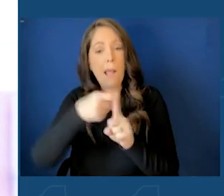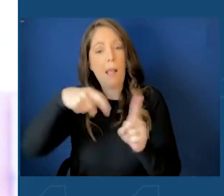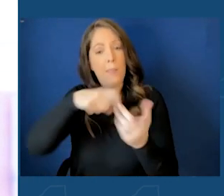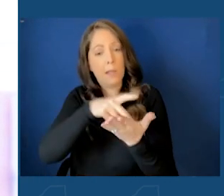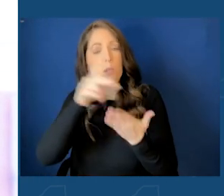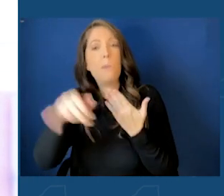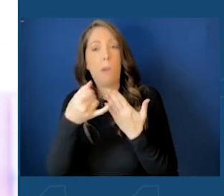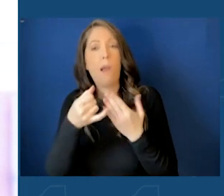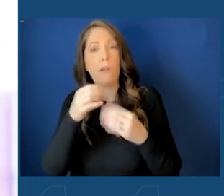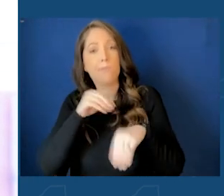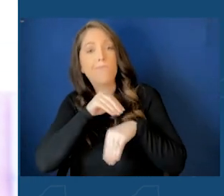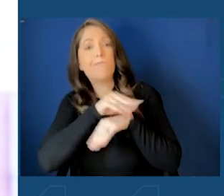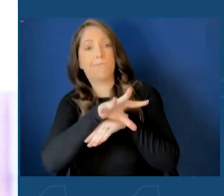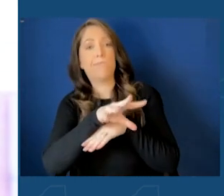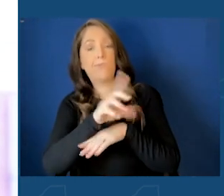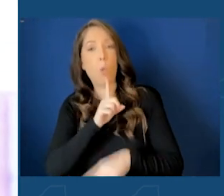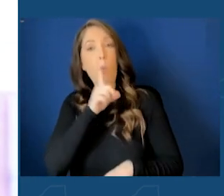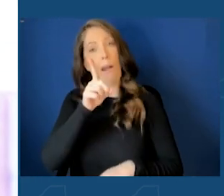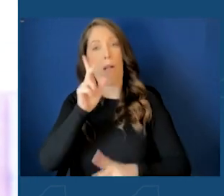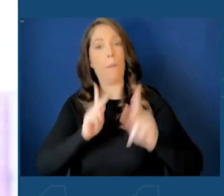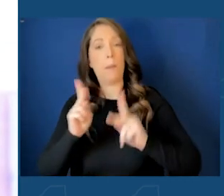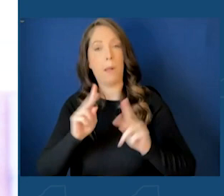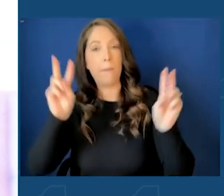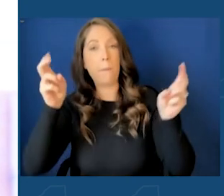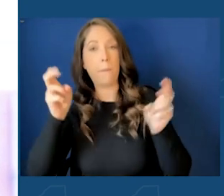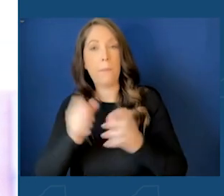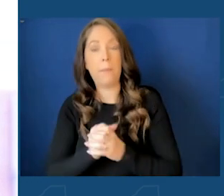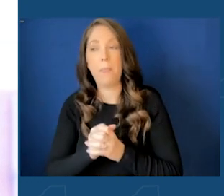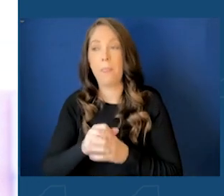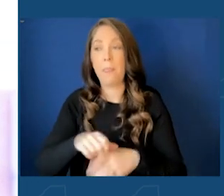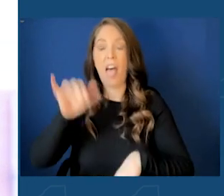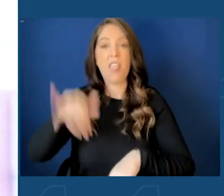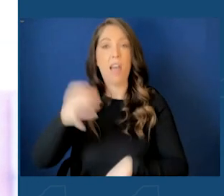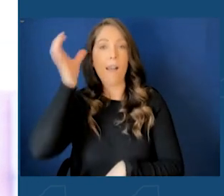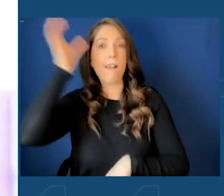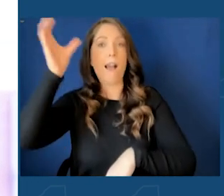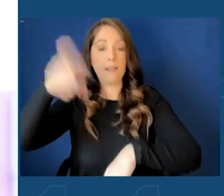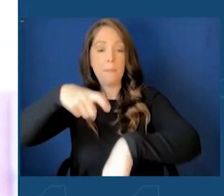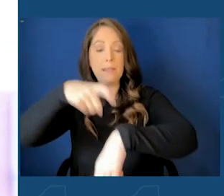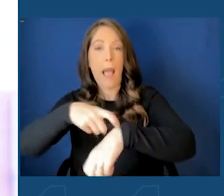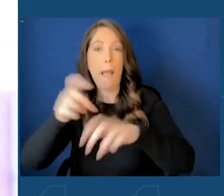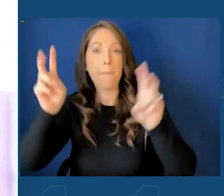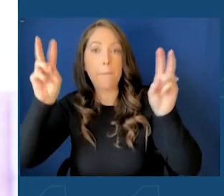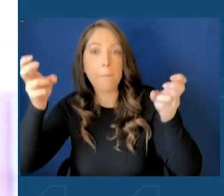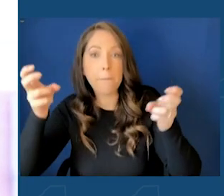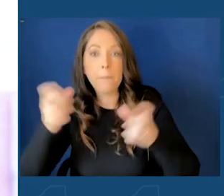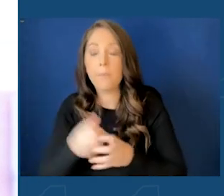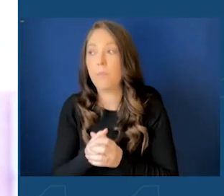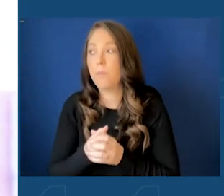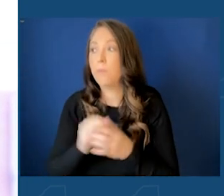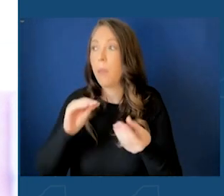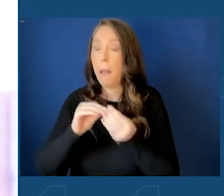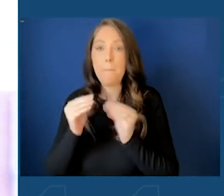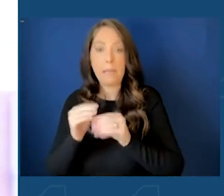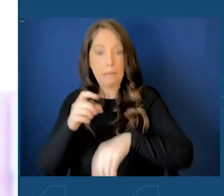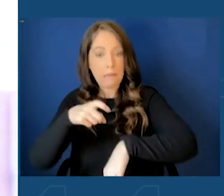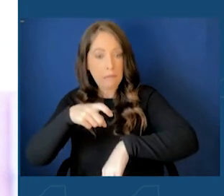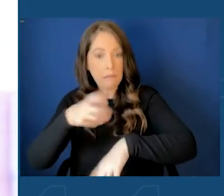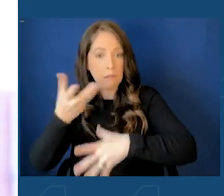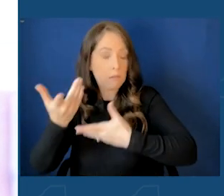That elusive concept called time. What time means when you can have more time back in your lives because